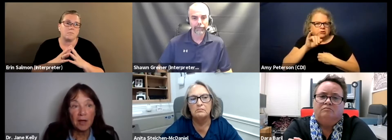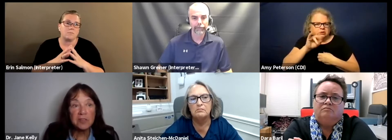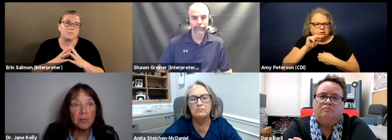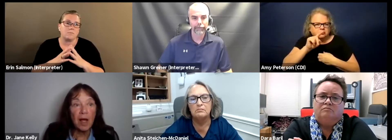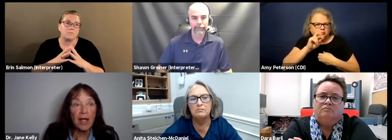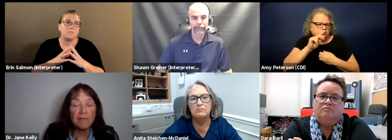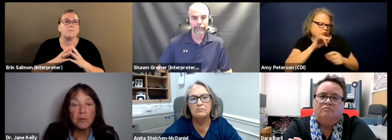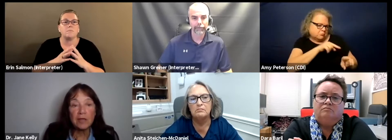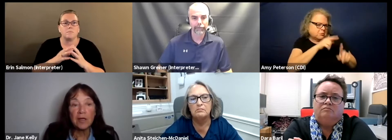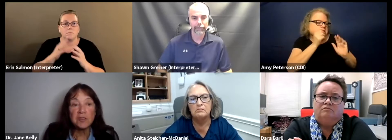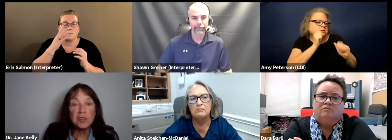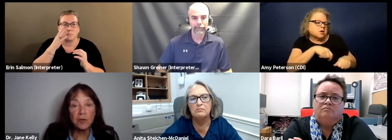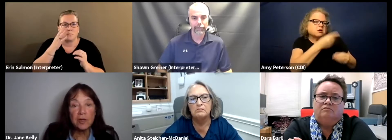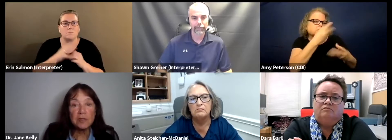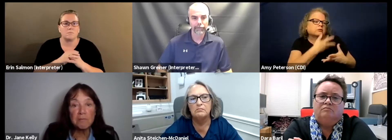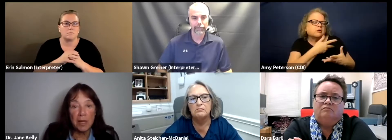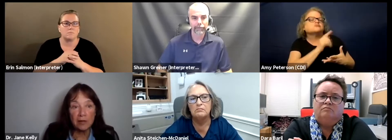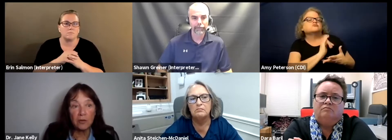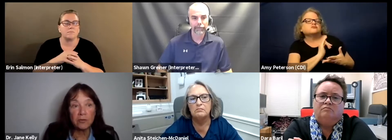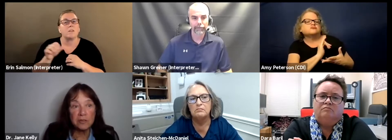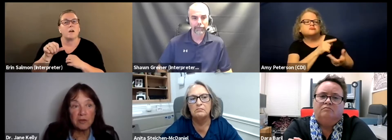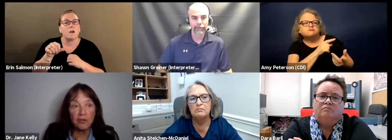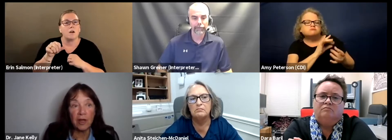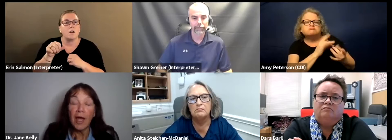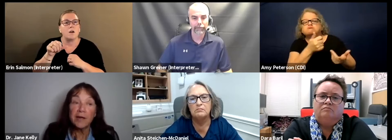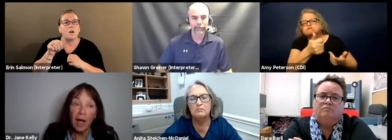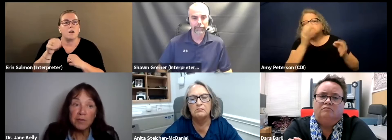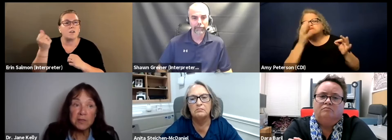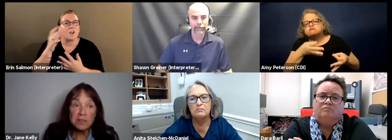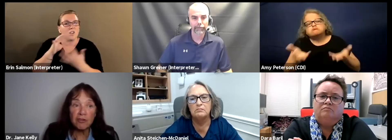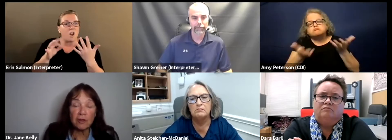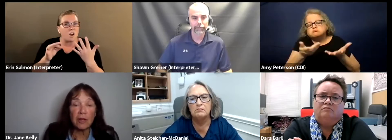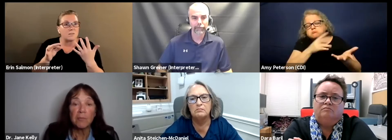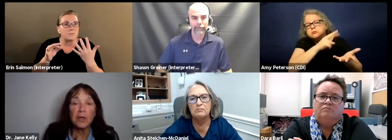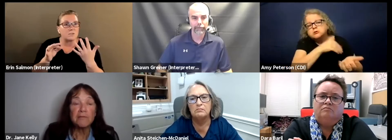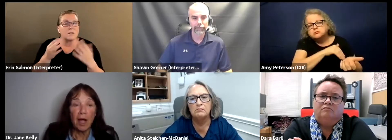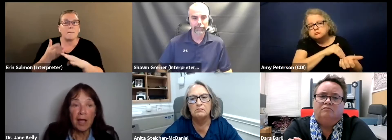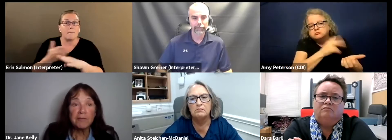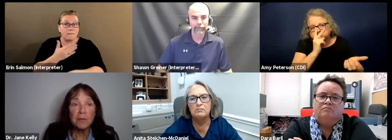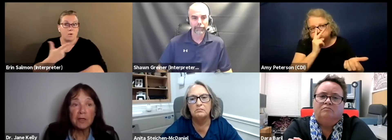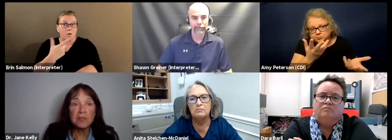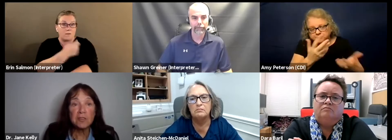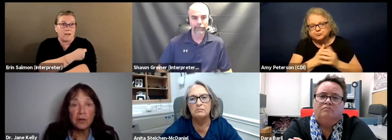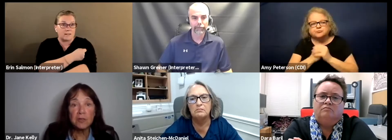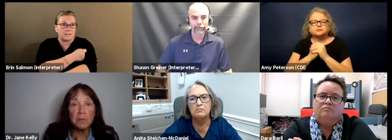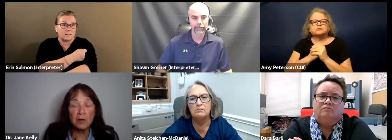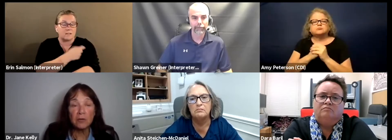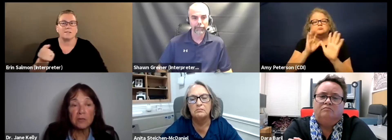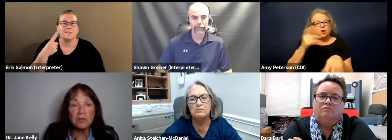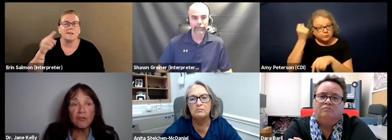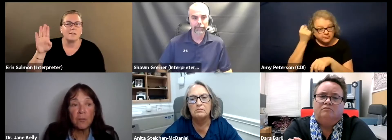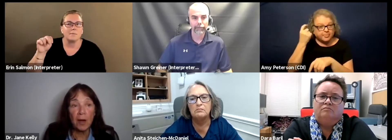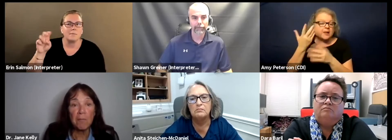Anytime I have to make a serious medical decision, and I'm a physician, but if I have to make a serious